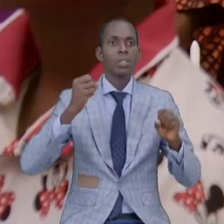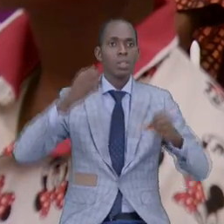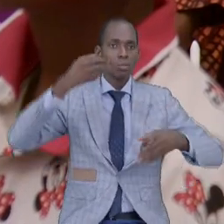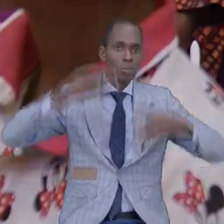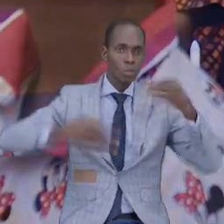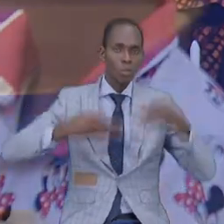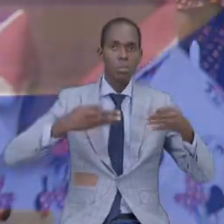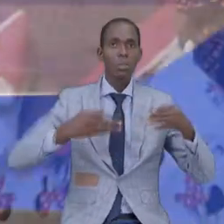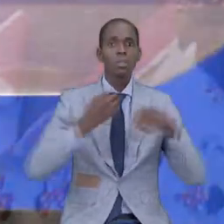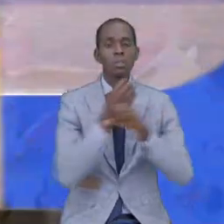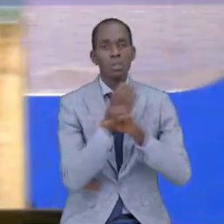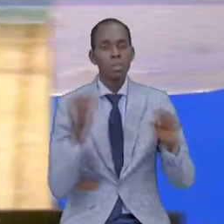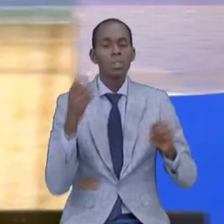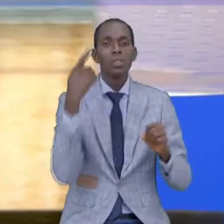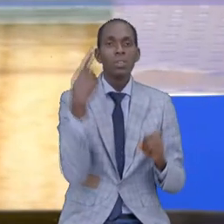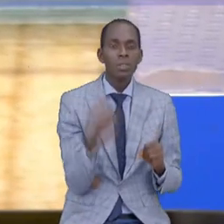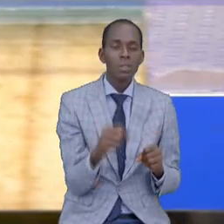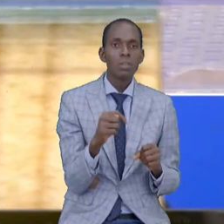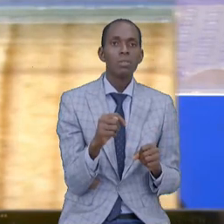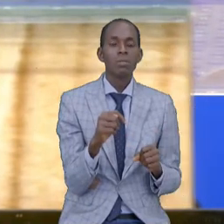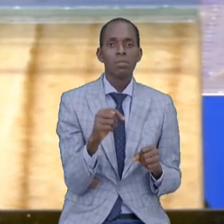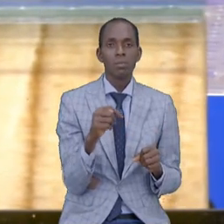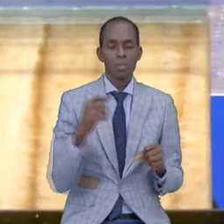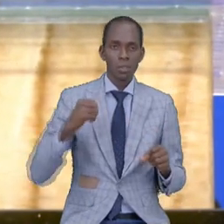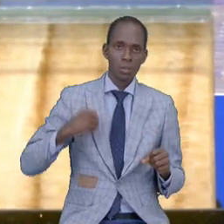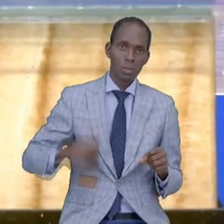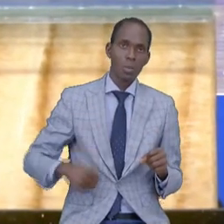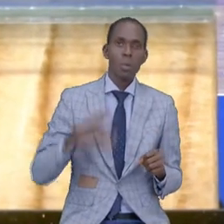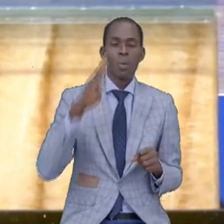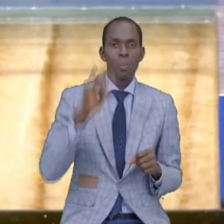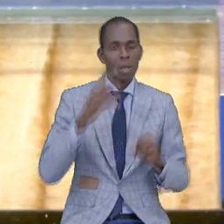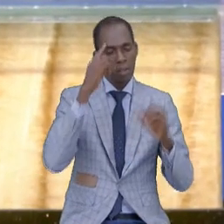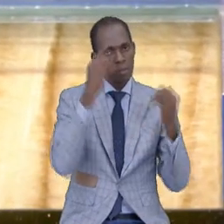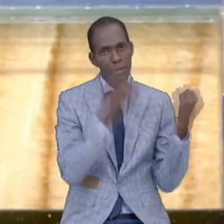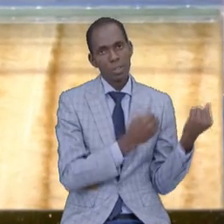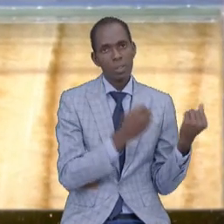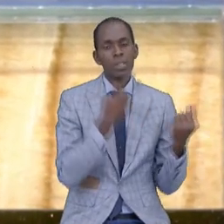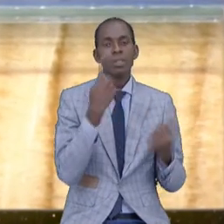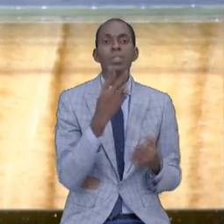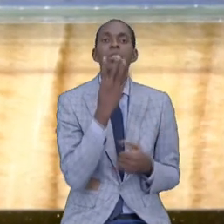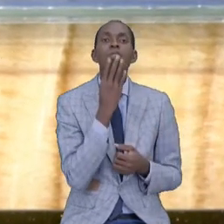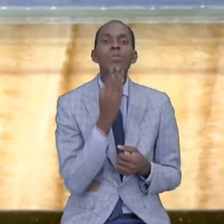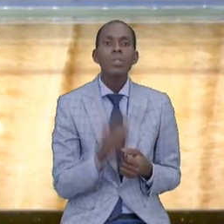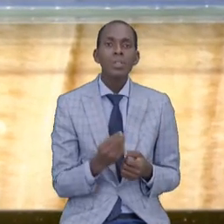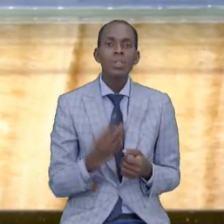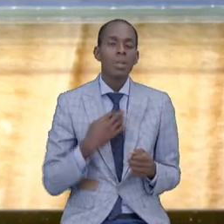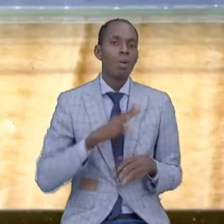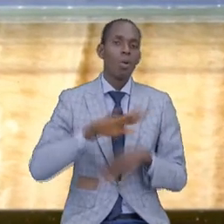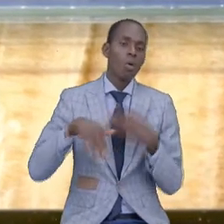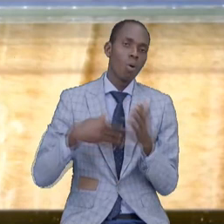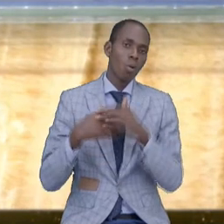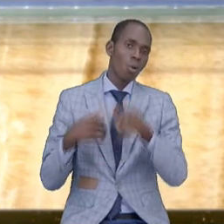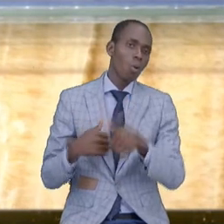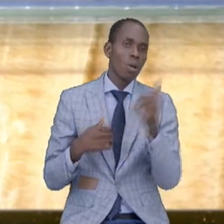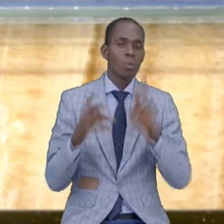circumcision by faith, not by the law, the circumcision, the Jewish, and all those people